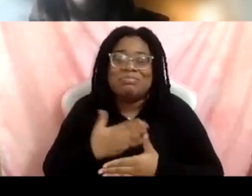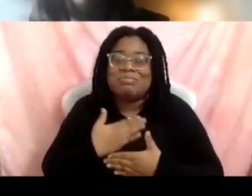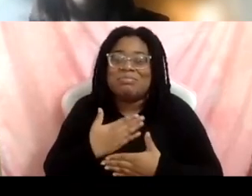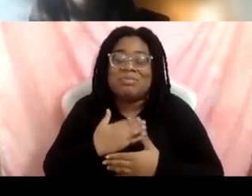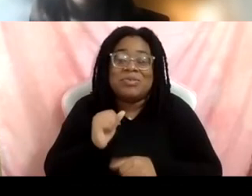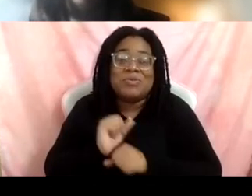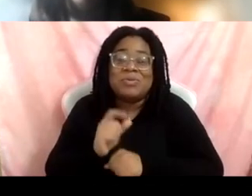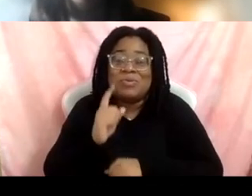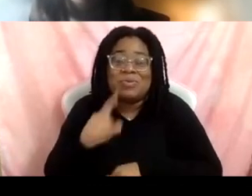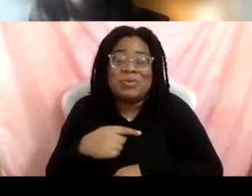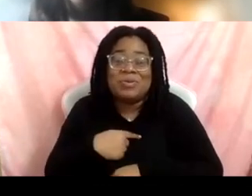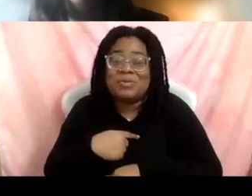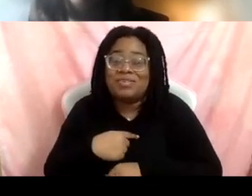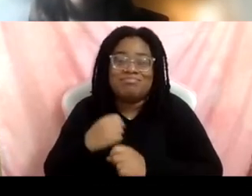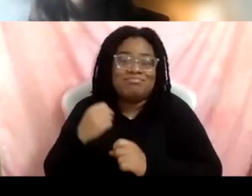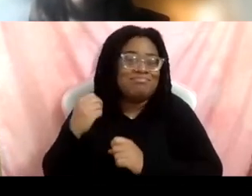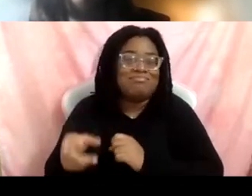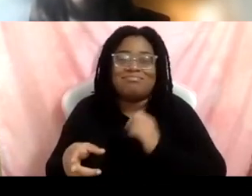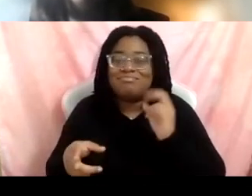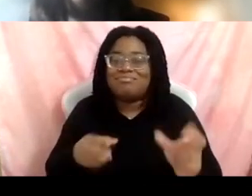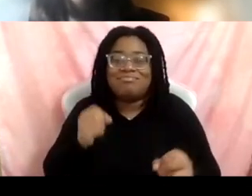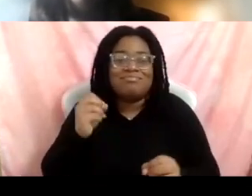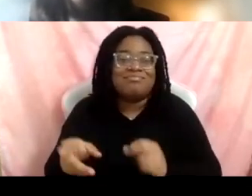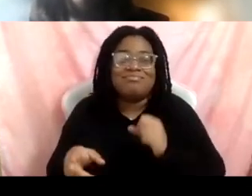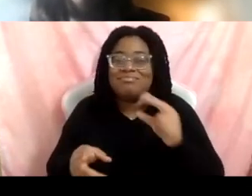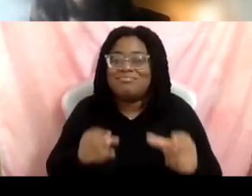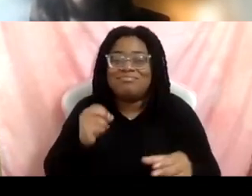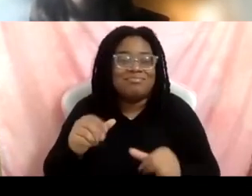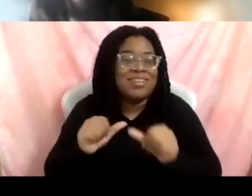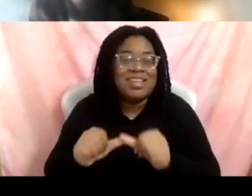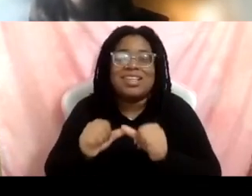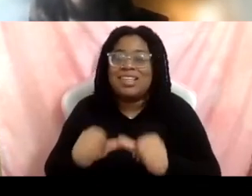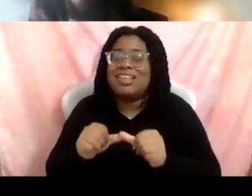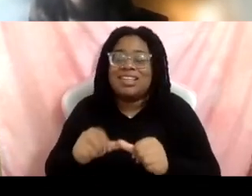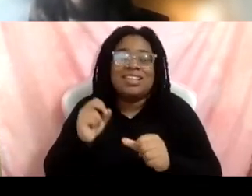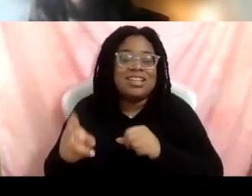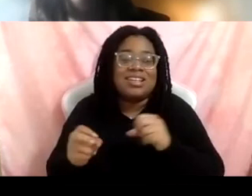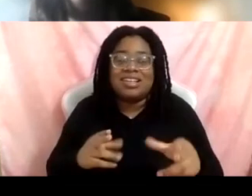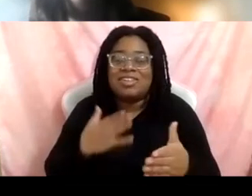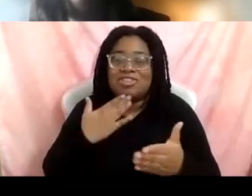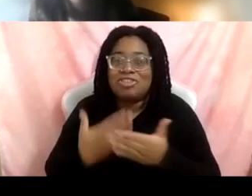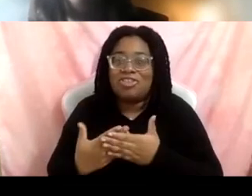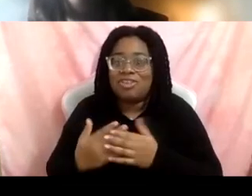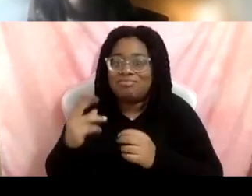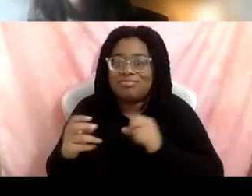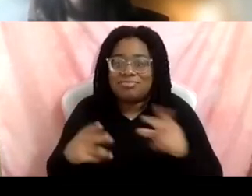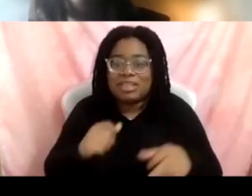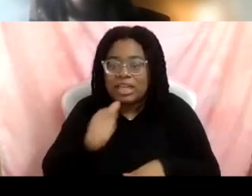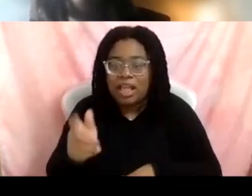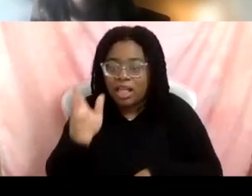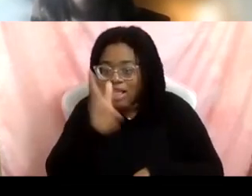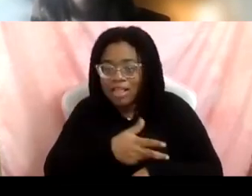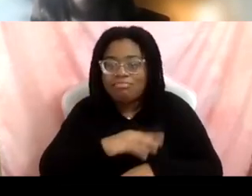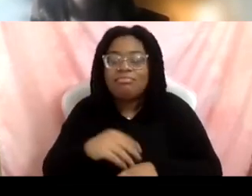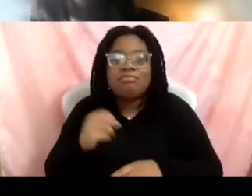me is literally you throw as many logs in the fire as humanly possible. I mean, good logs, not like don't throw mediocrity out there,